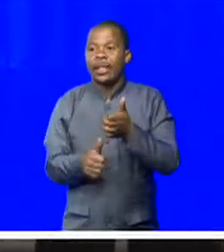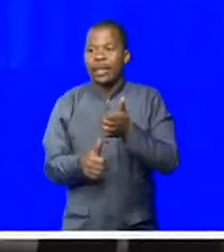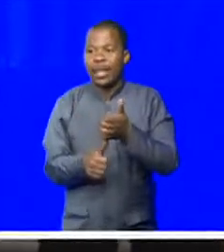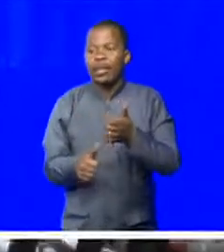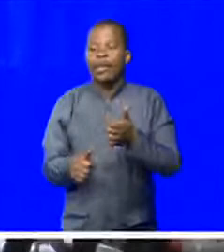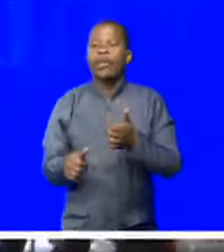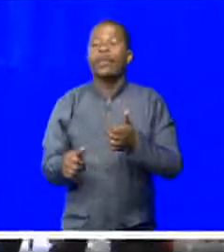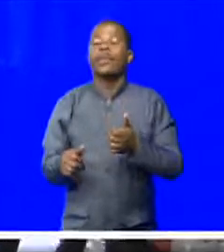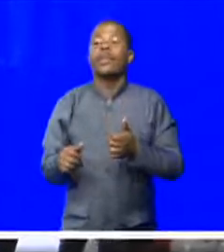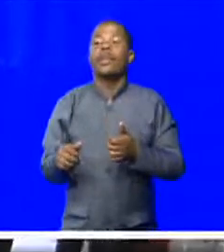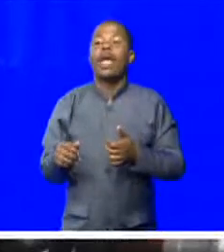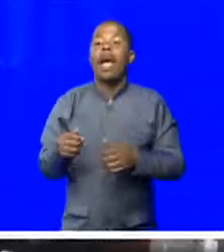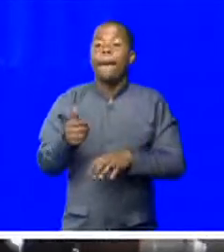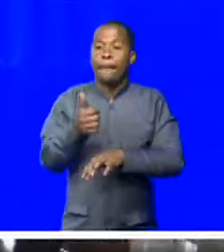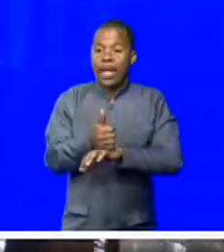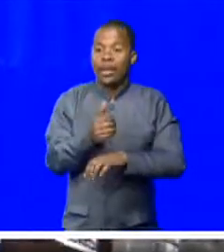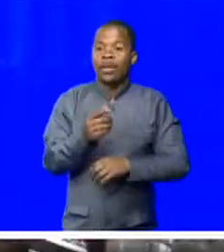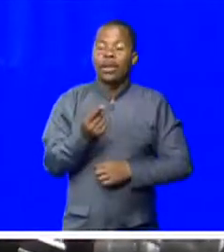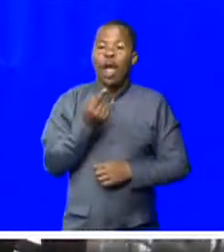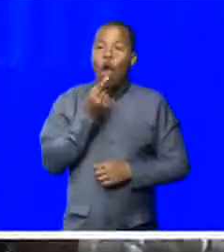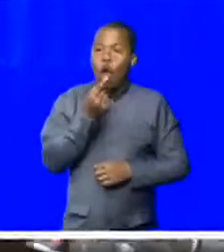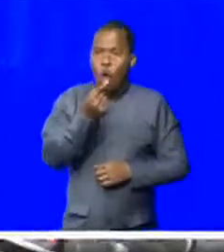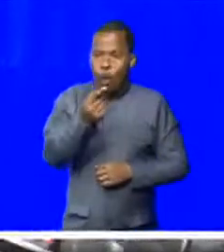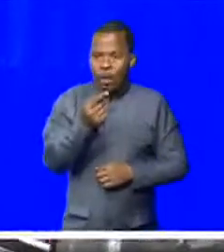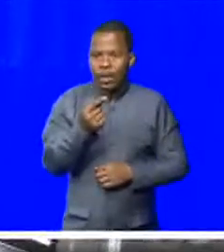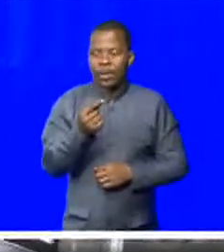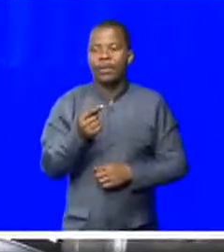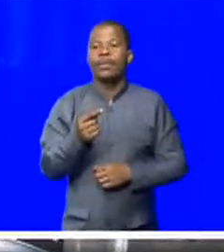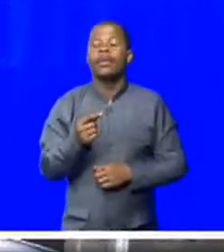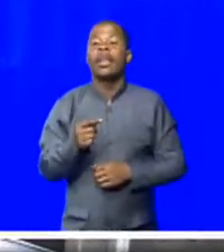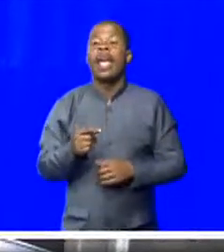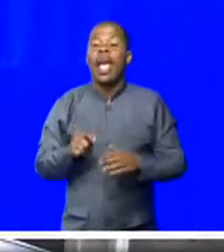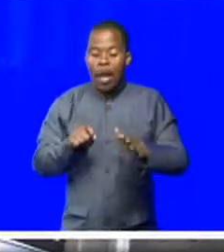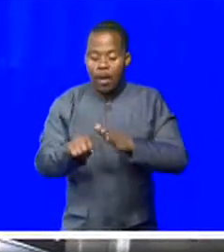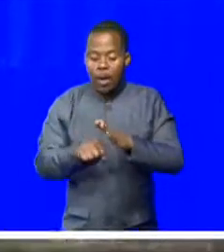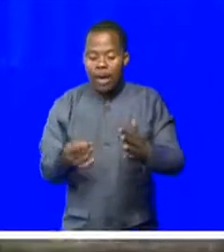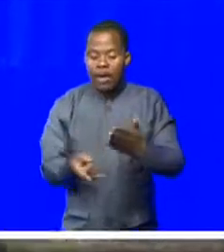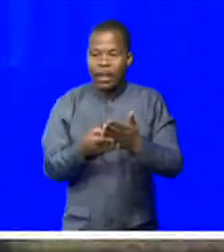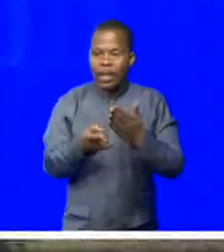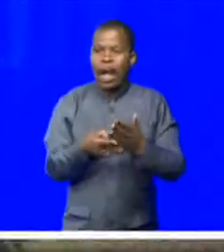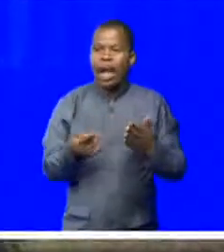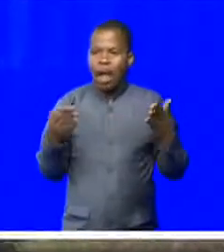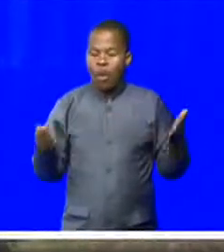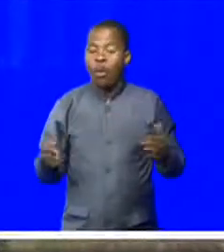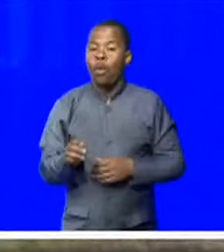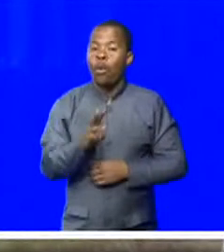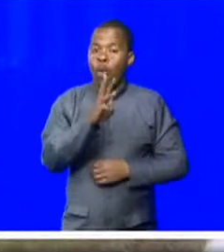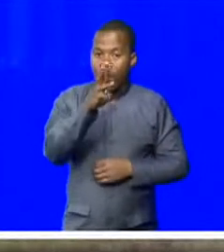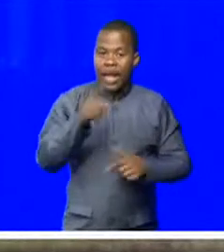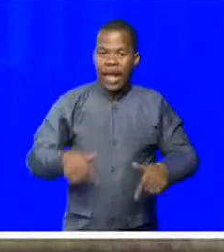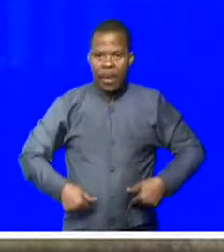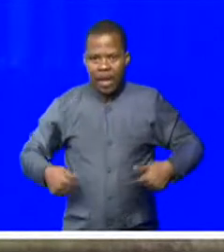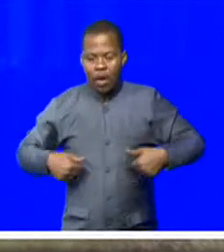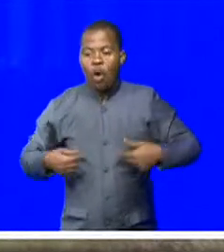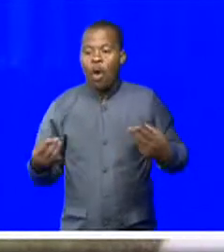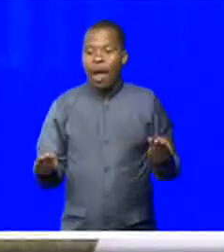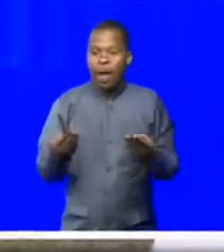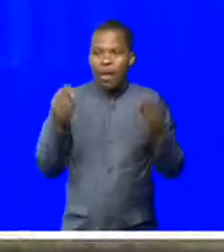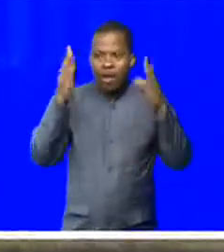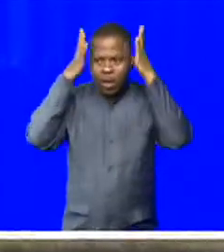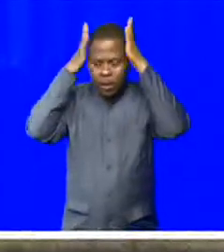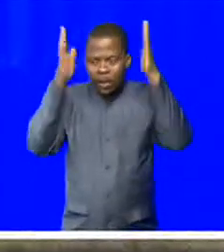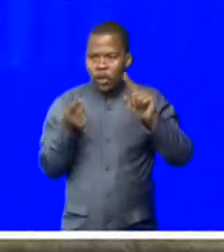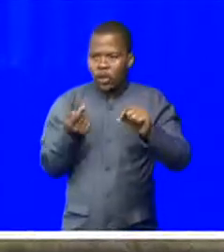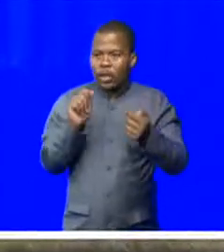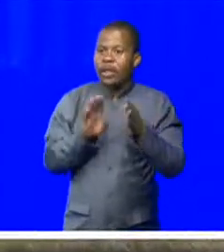Representative Sheni Bon says this initiative will have a positive impact on Eswatini. Well, first of all, I